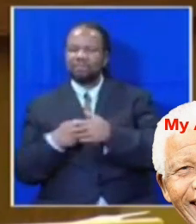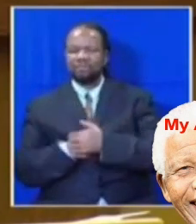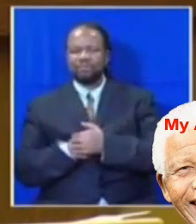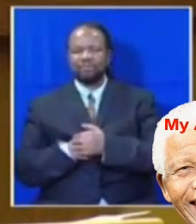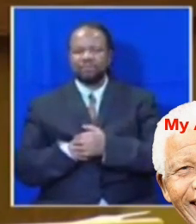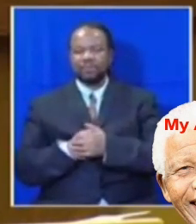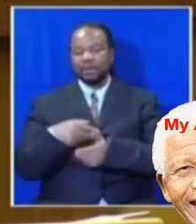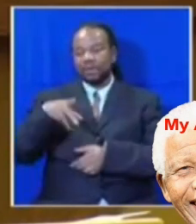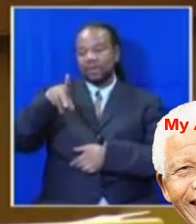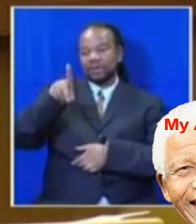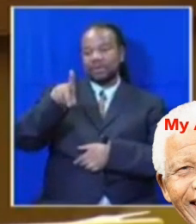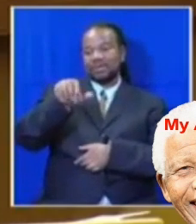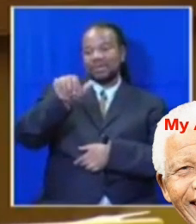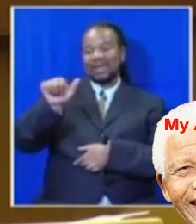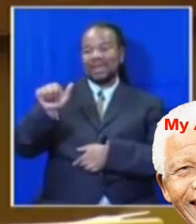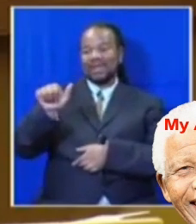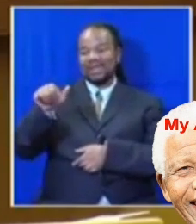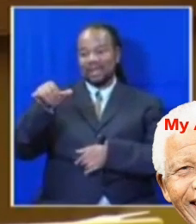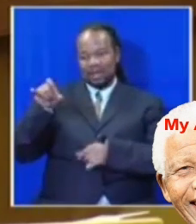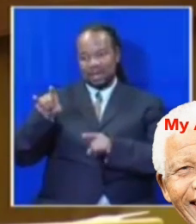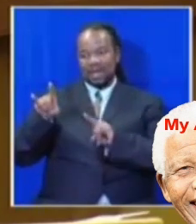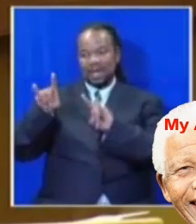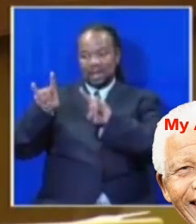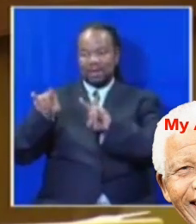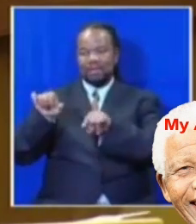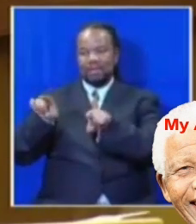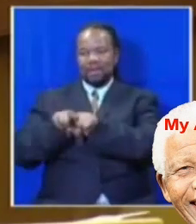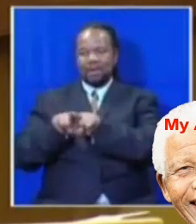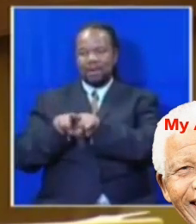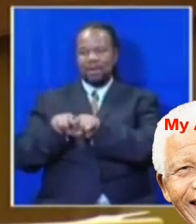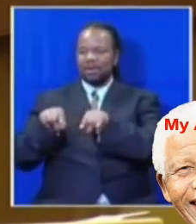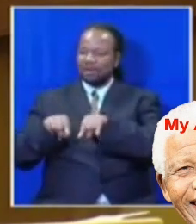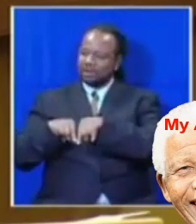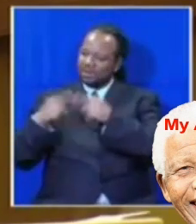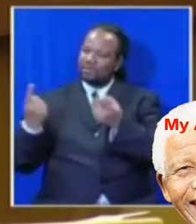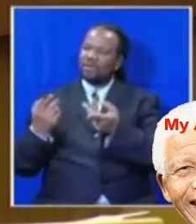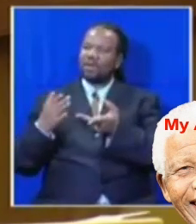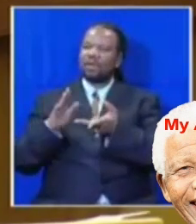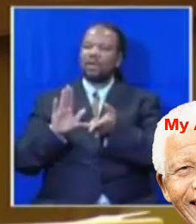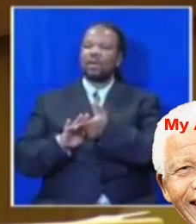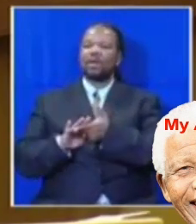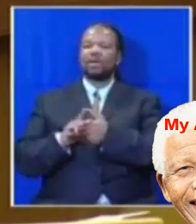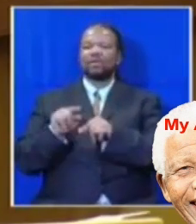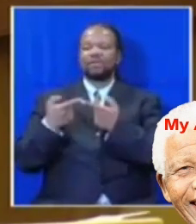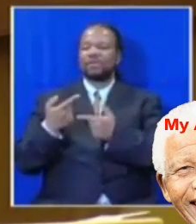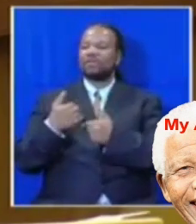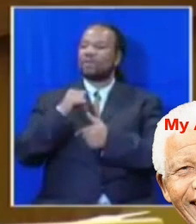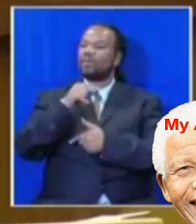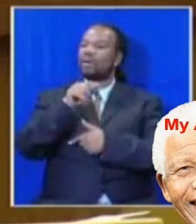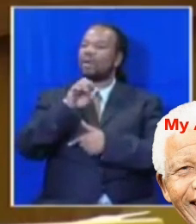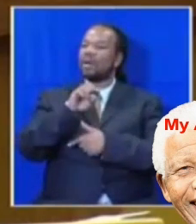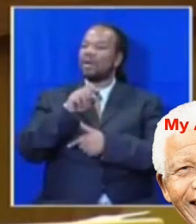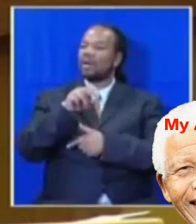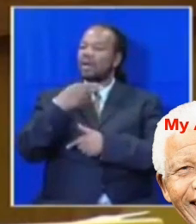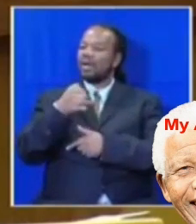This DA animal is a far different animal from the organization that was led by the likes of Ma'am Helen Suzman, who is